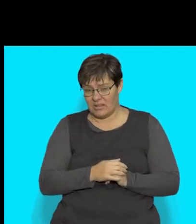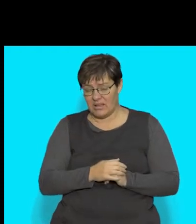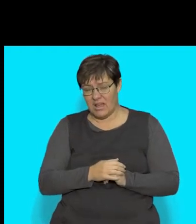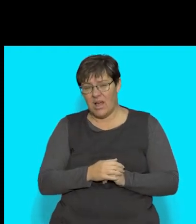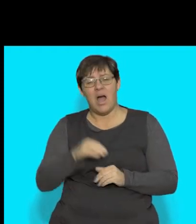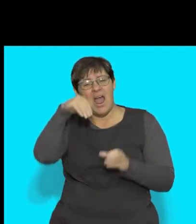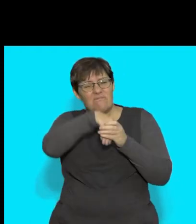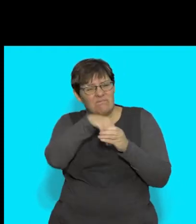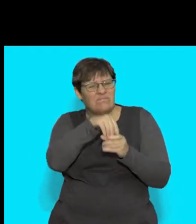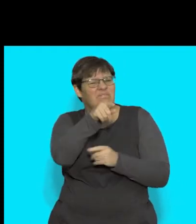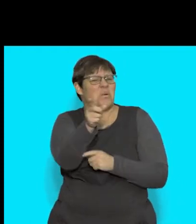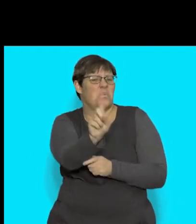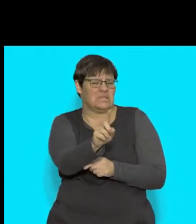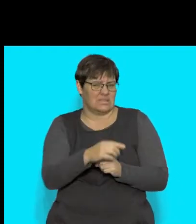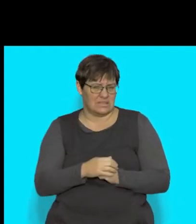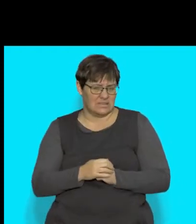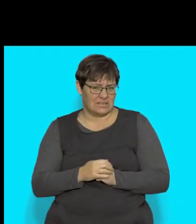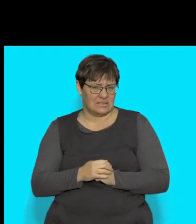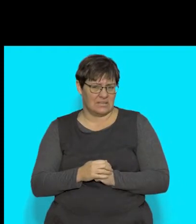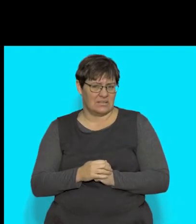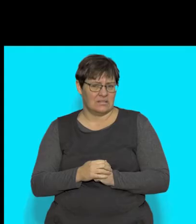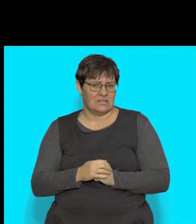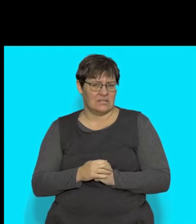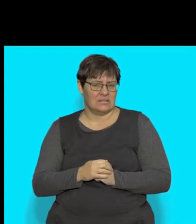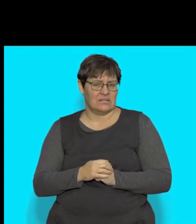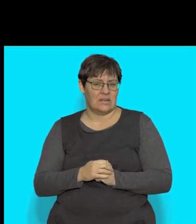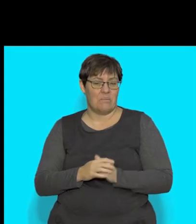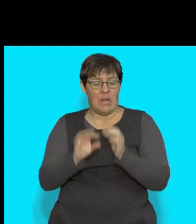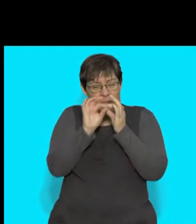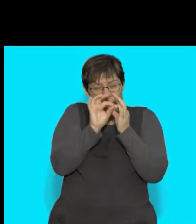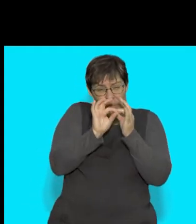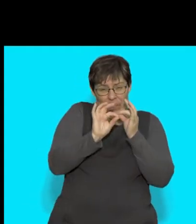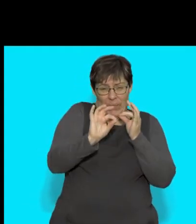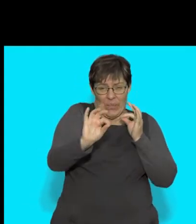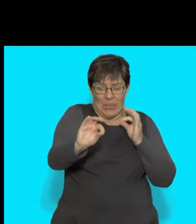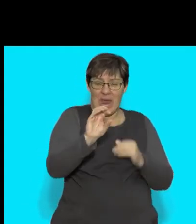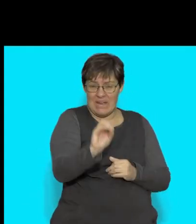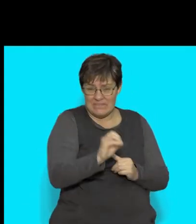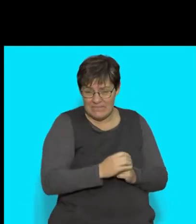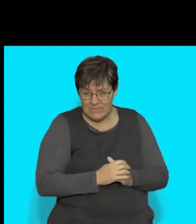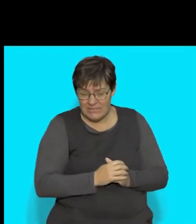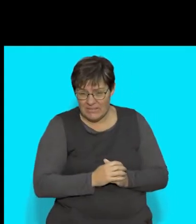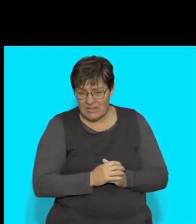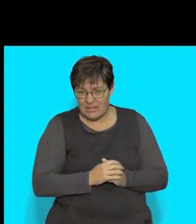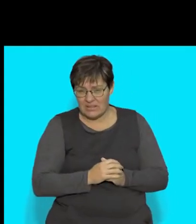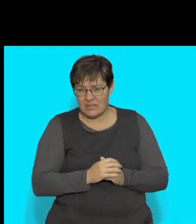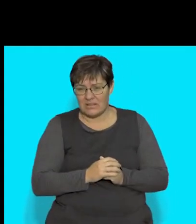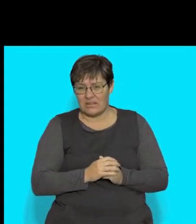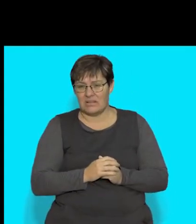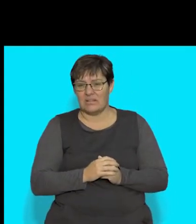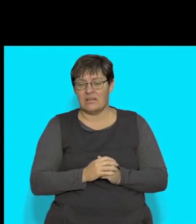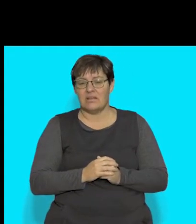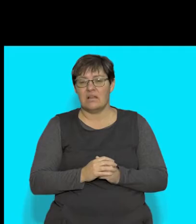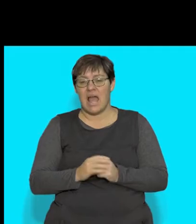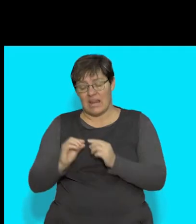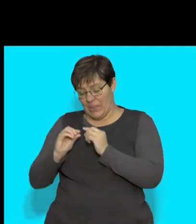What must be here? Now, if I have a very thin layer here, and I have a